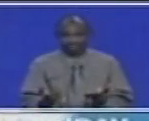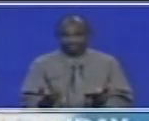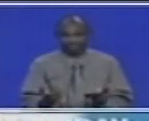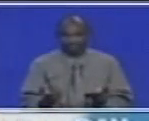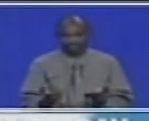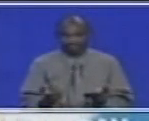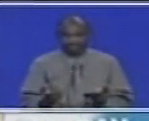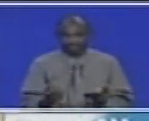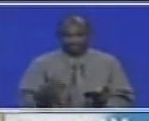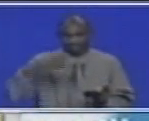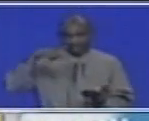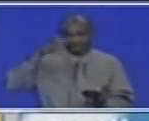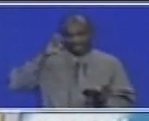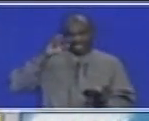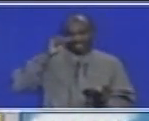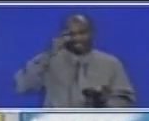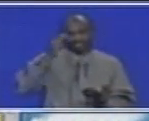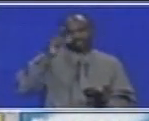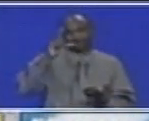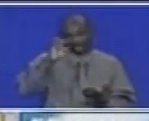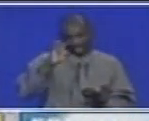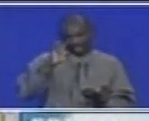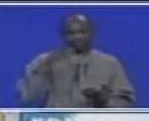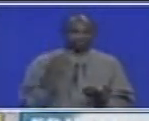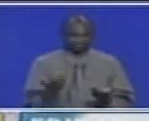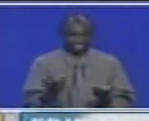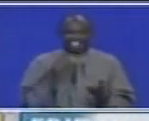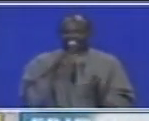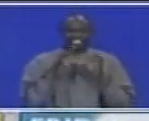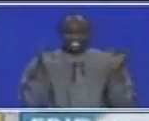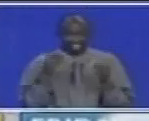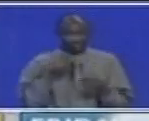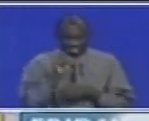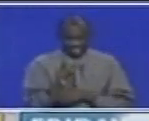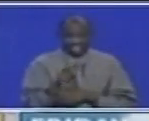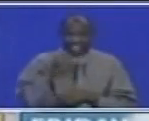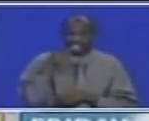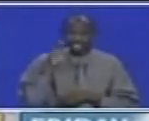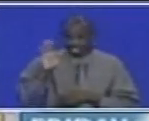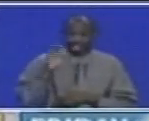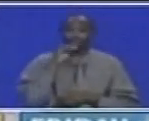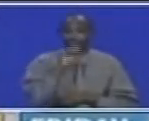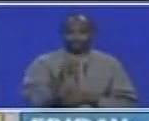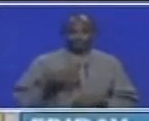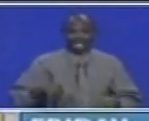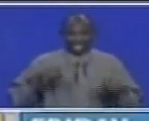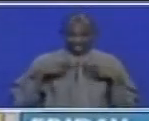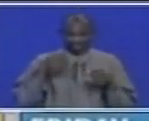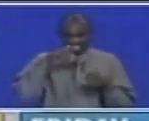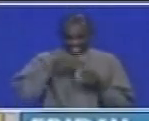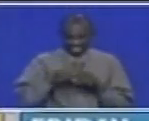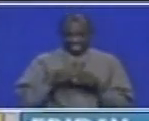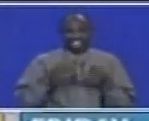Pestle, we say pestle. All right. Okay, is this sentence correct? He put my life in jeopardy